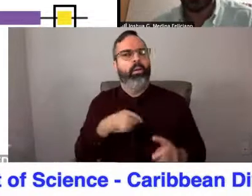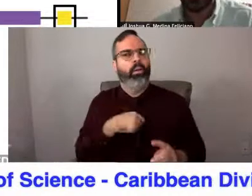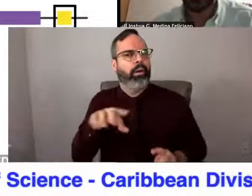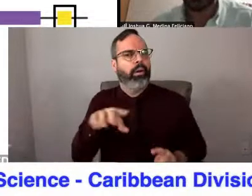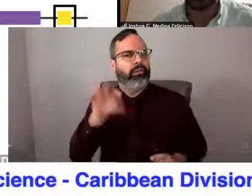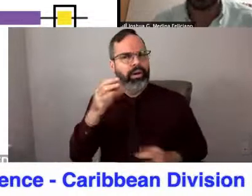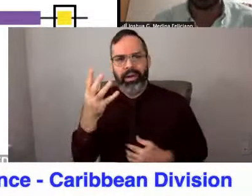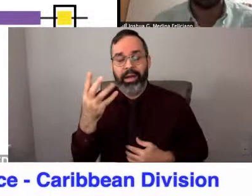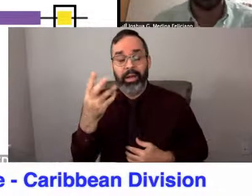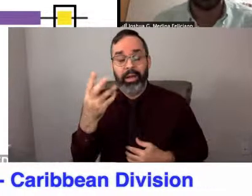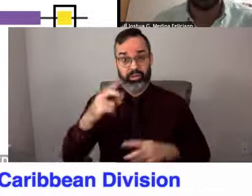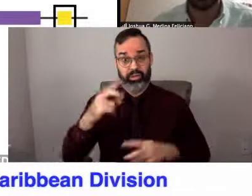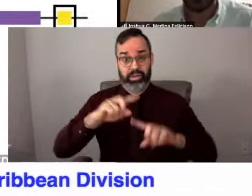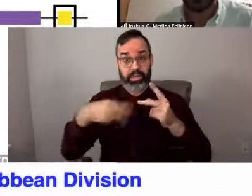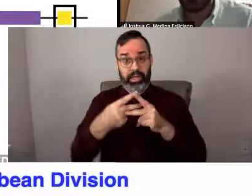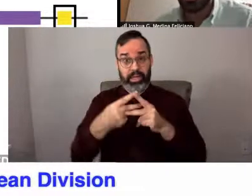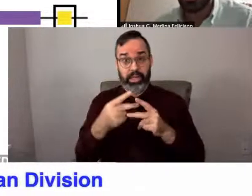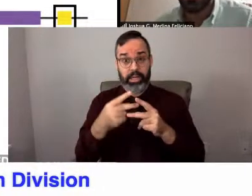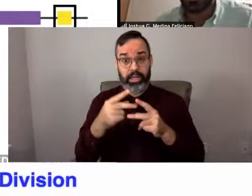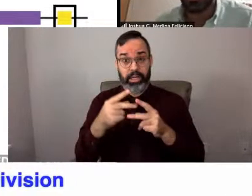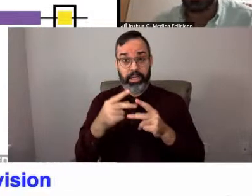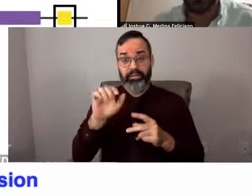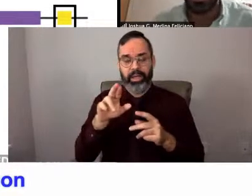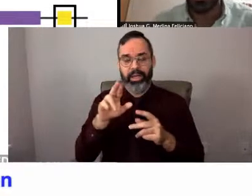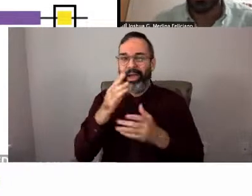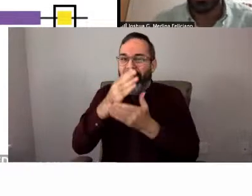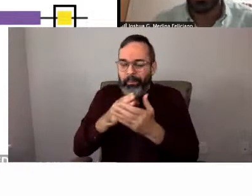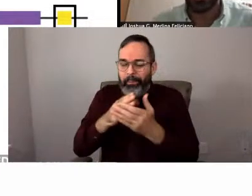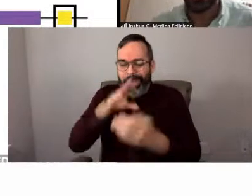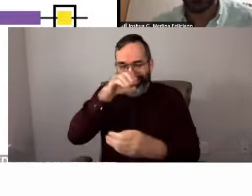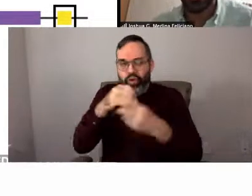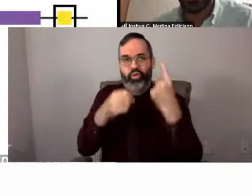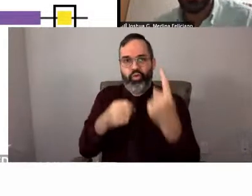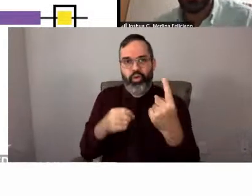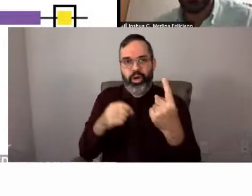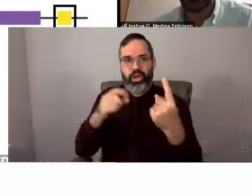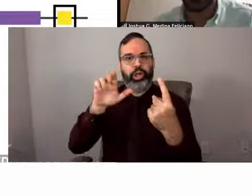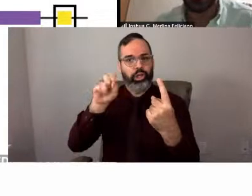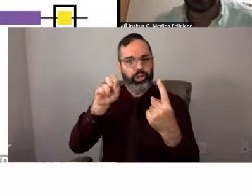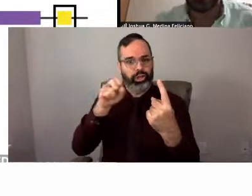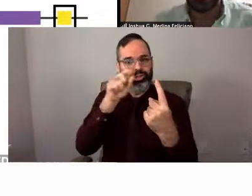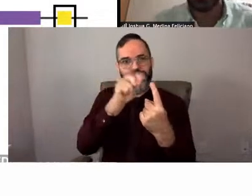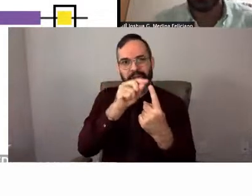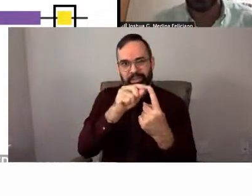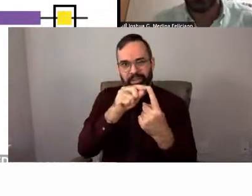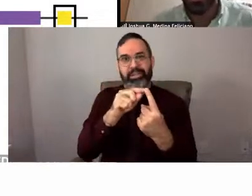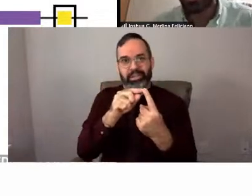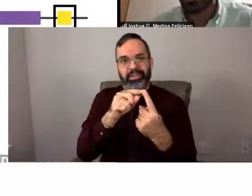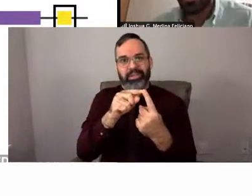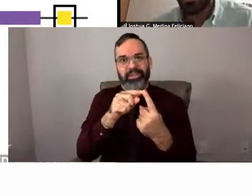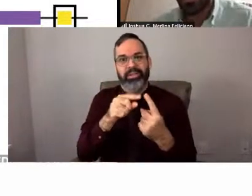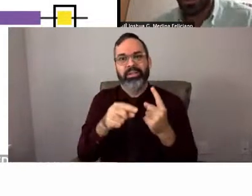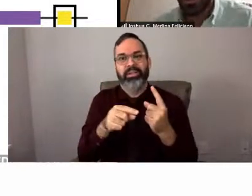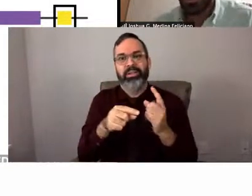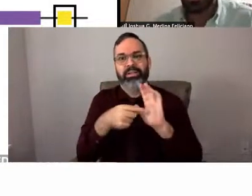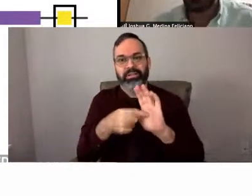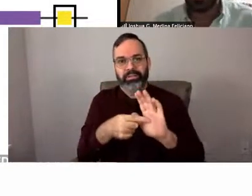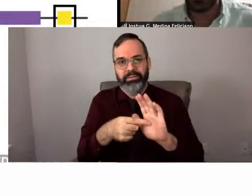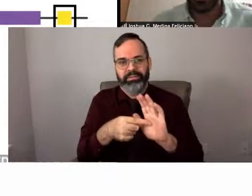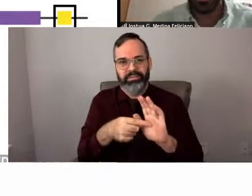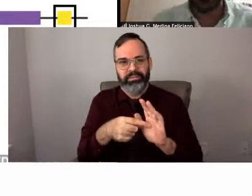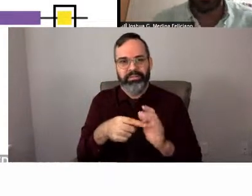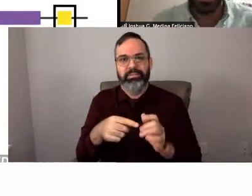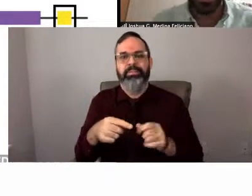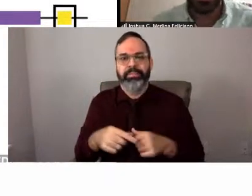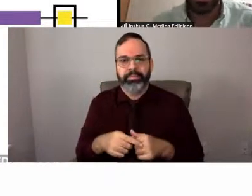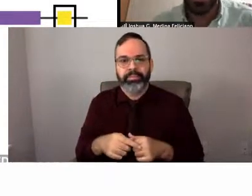different transcripts are part of a single genomic locus in the genome of the sea cucumber, sharing the last exon. And by doing